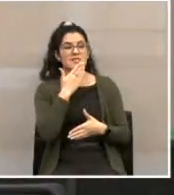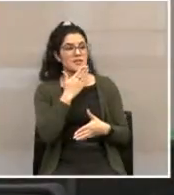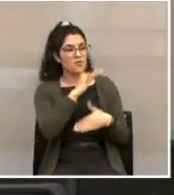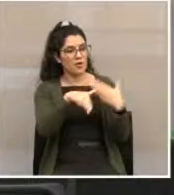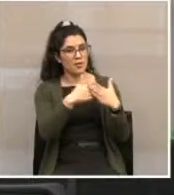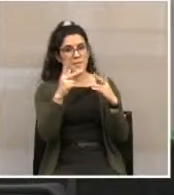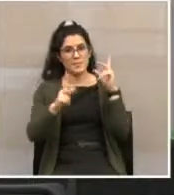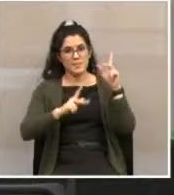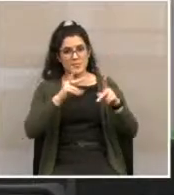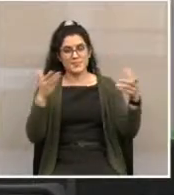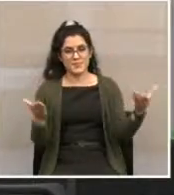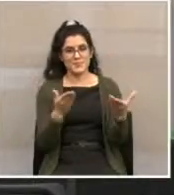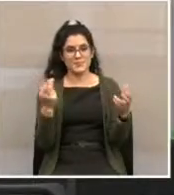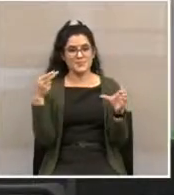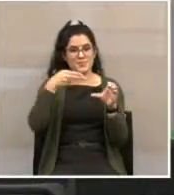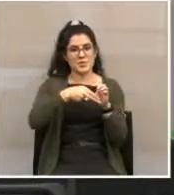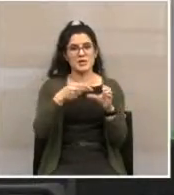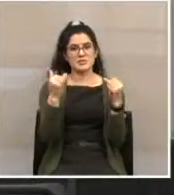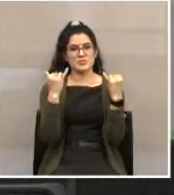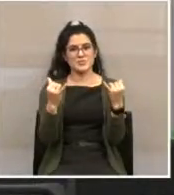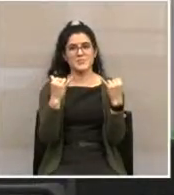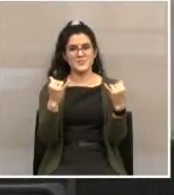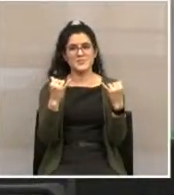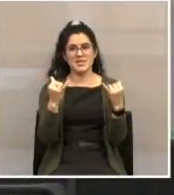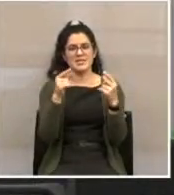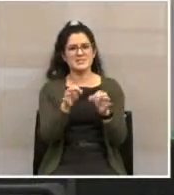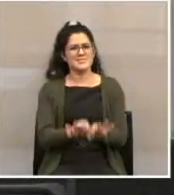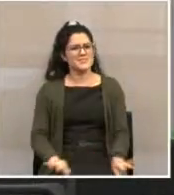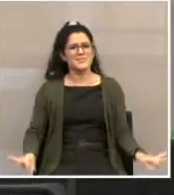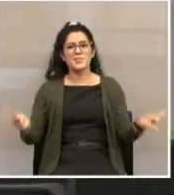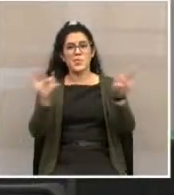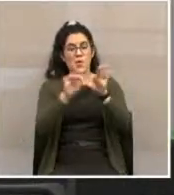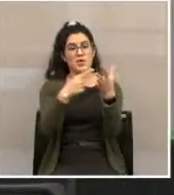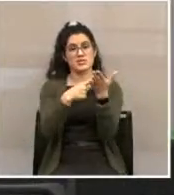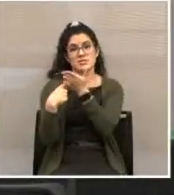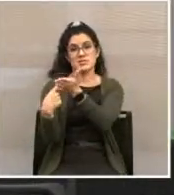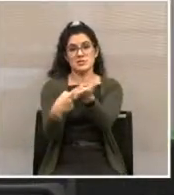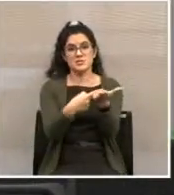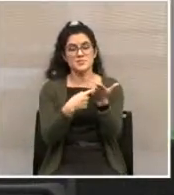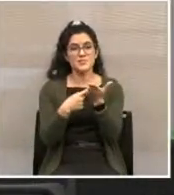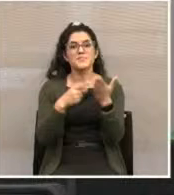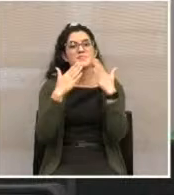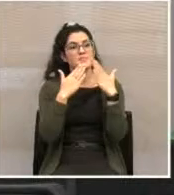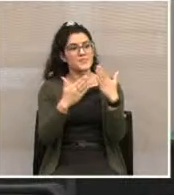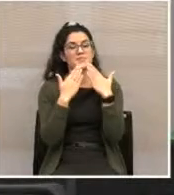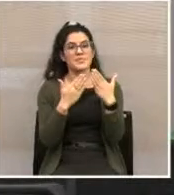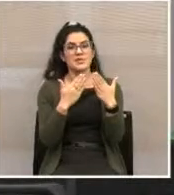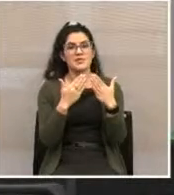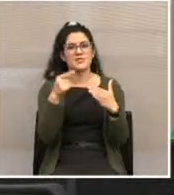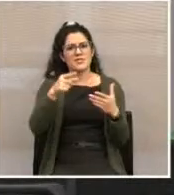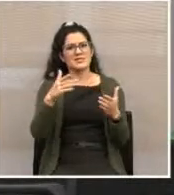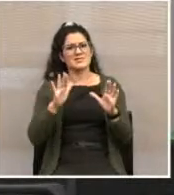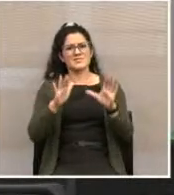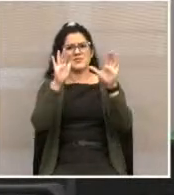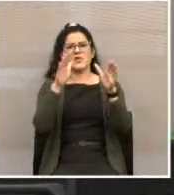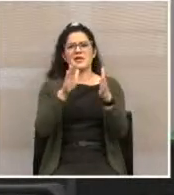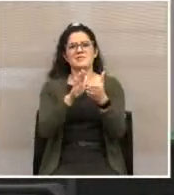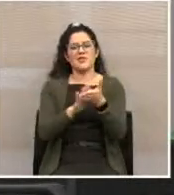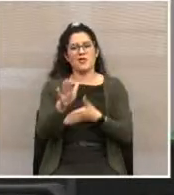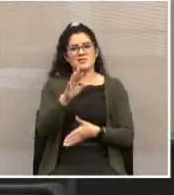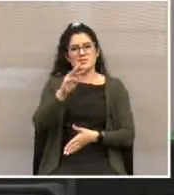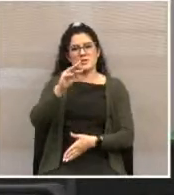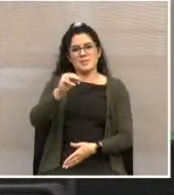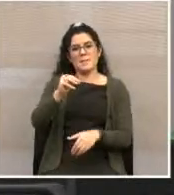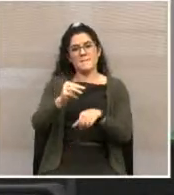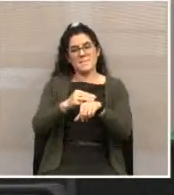you, for joining us today in this very, very important discussion. And also thank you to this great college, Miami Dade College, for